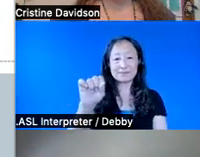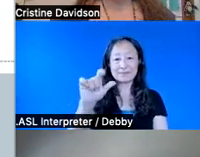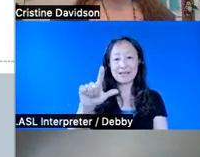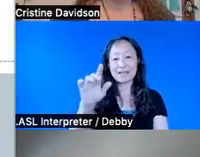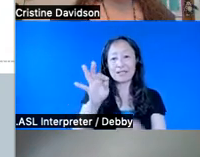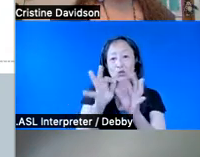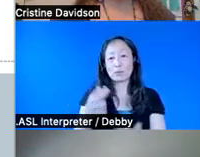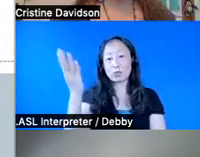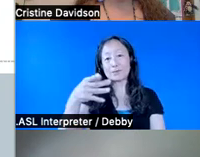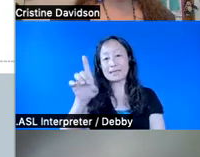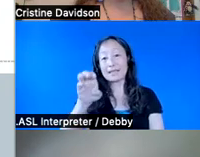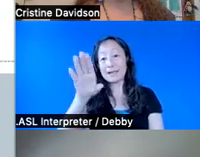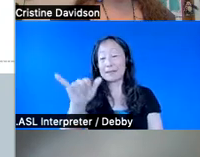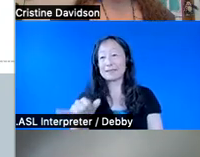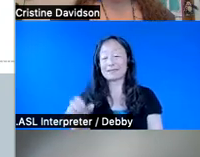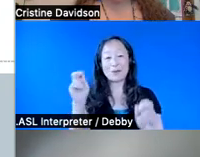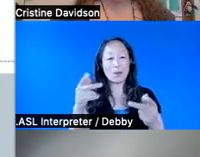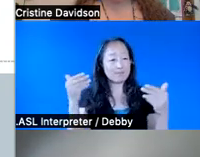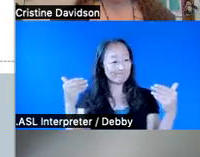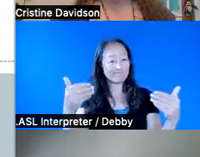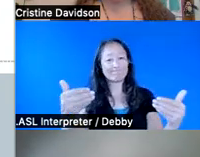okay, here we go. See you in 5 minutes.